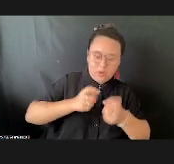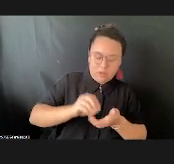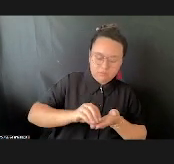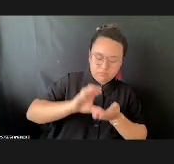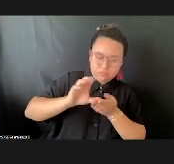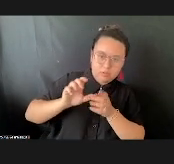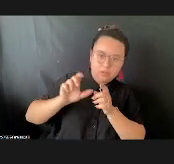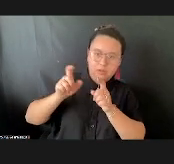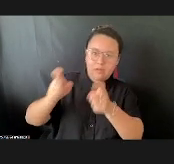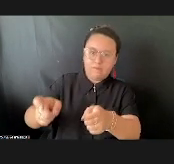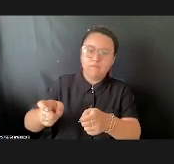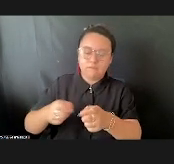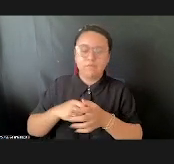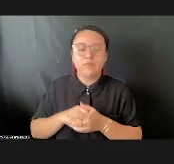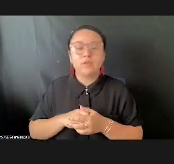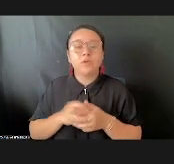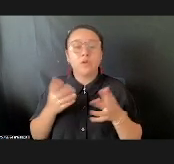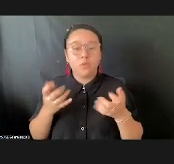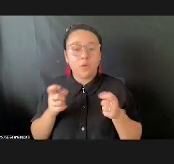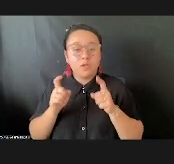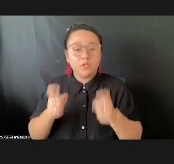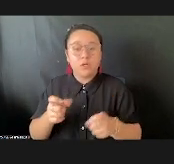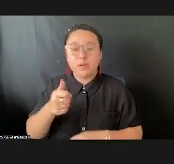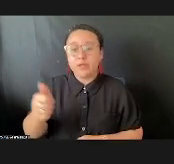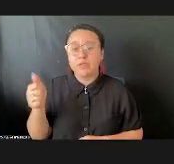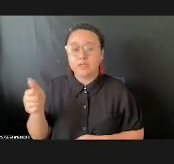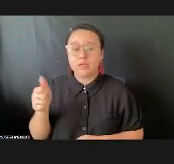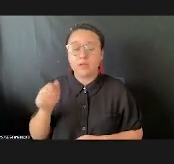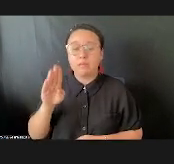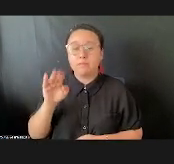like to make a donation, you can go to